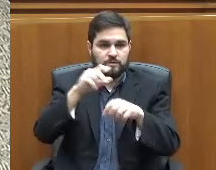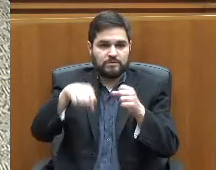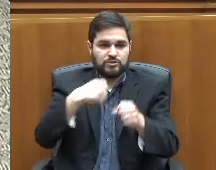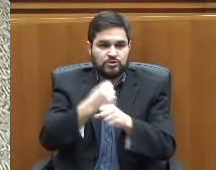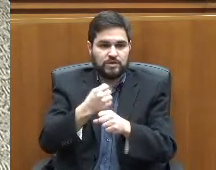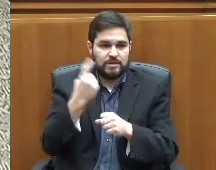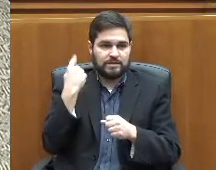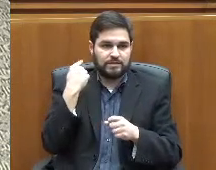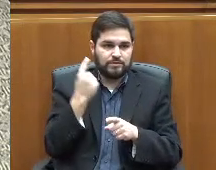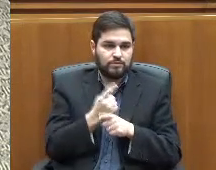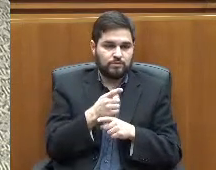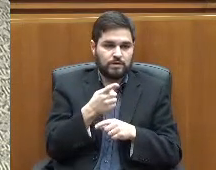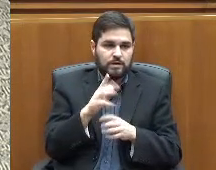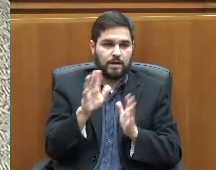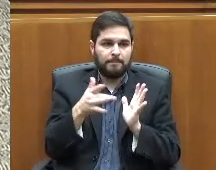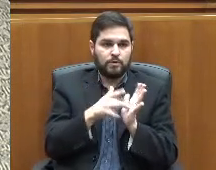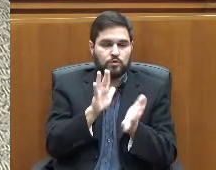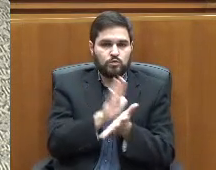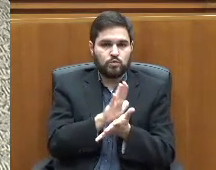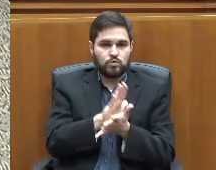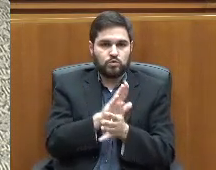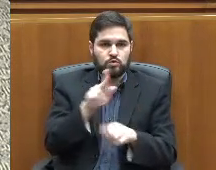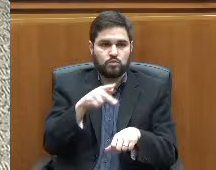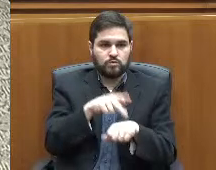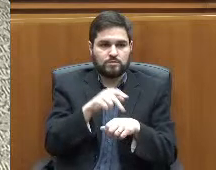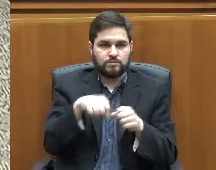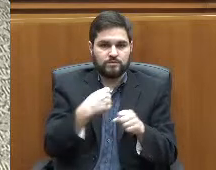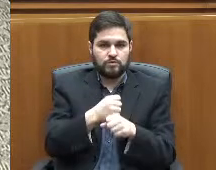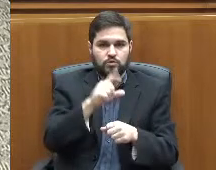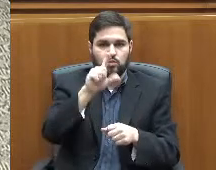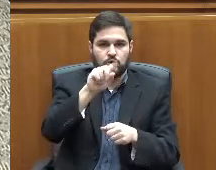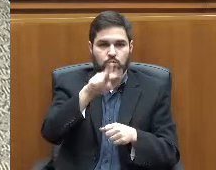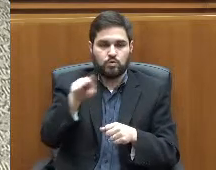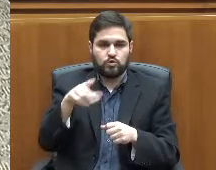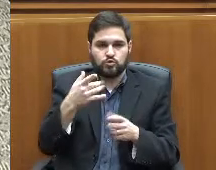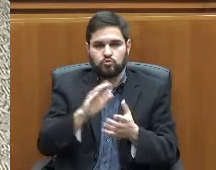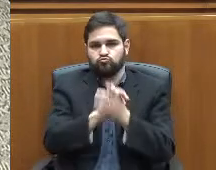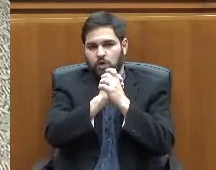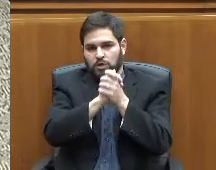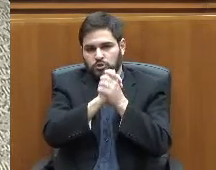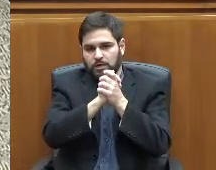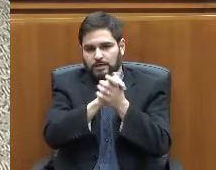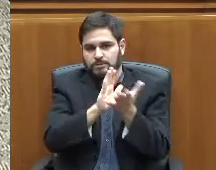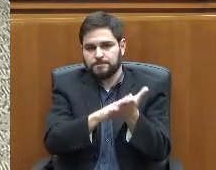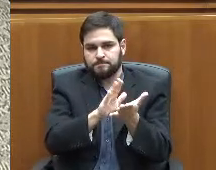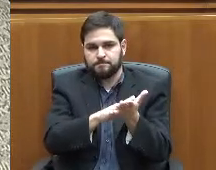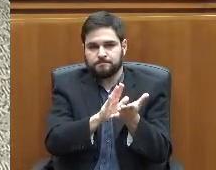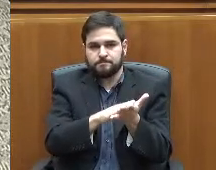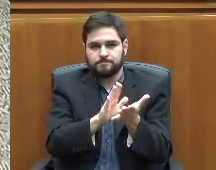year, correct? I'm the middle school principal of the year for 2022. So congratulations.